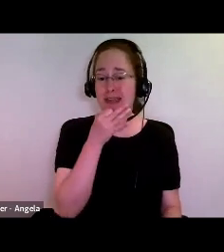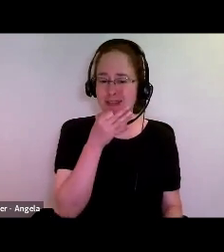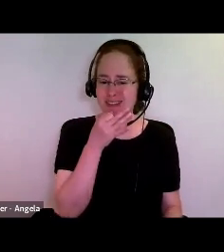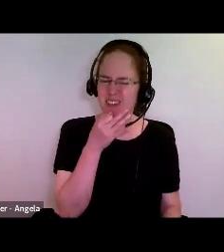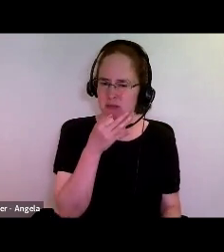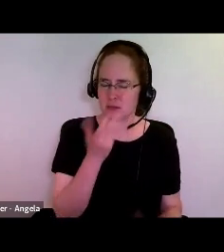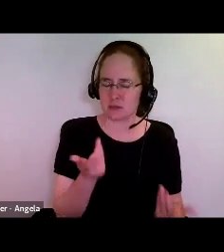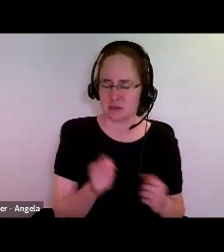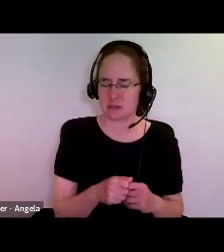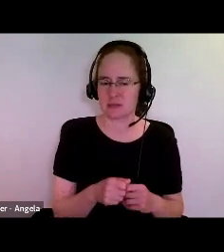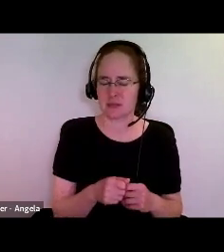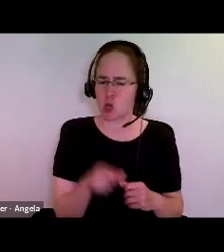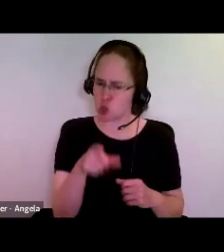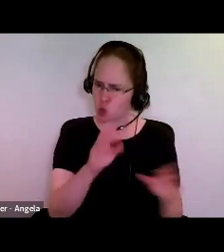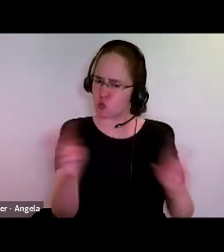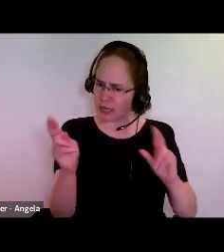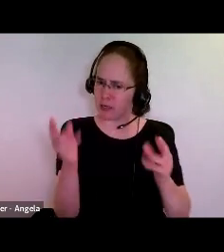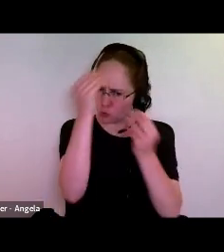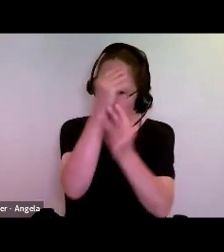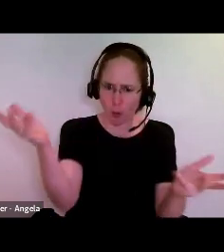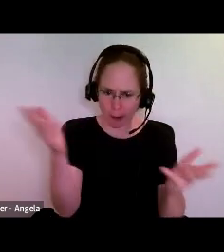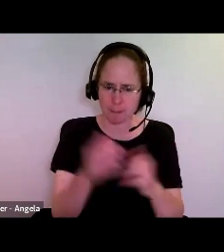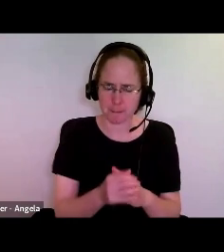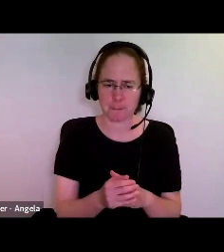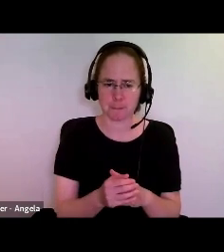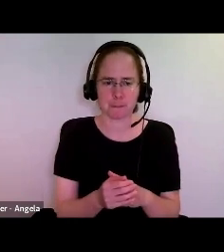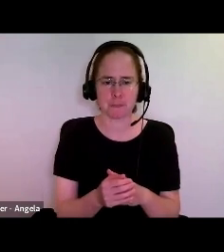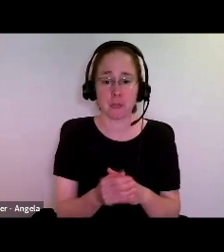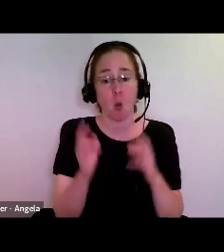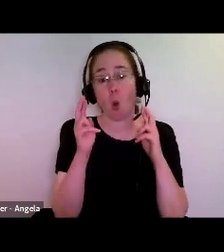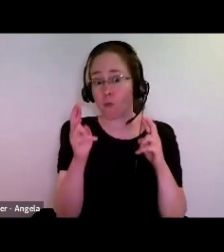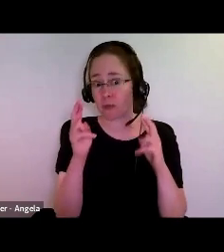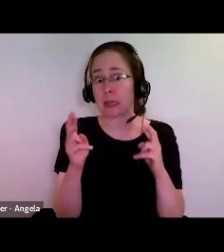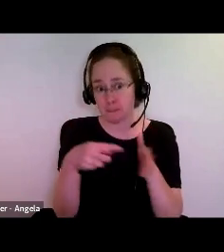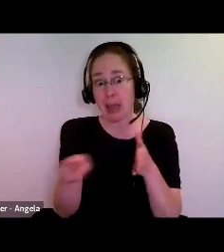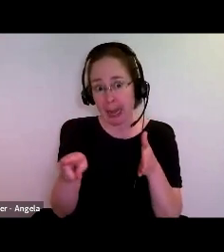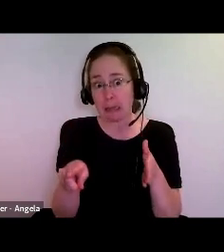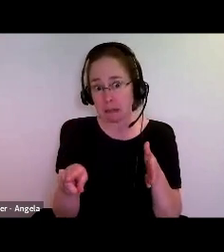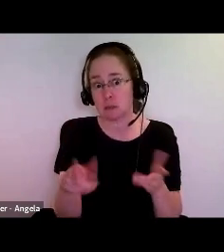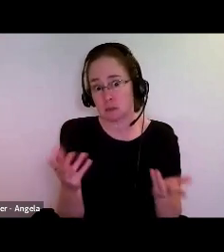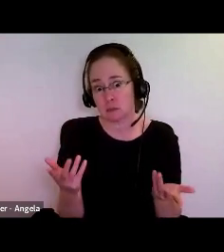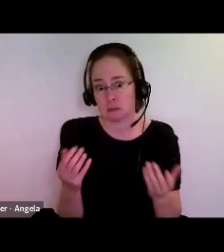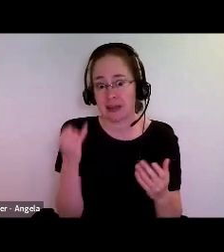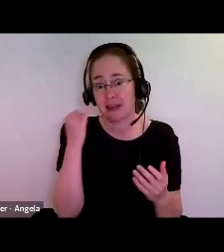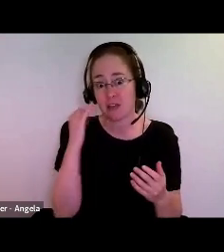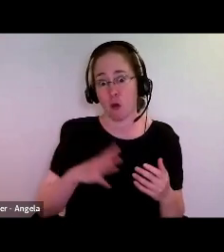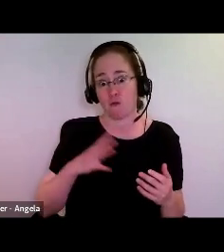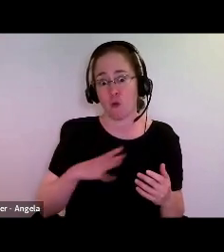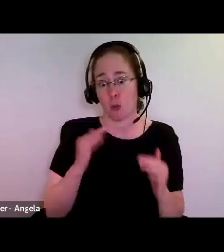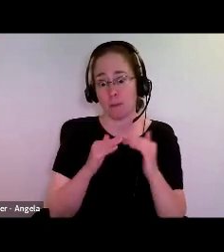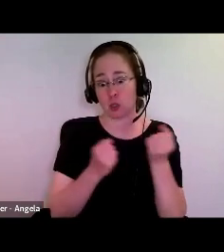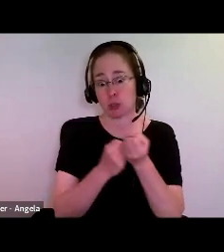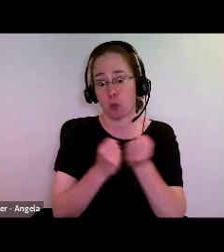here and you are ready to share it, and hopefully to get paid for it if you're in a formal peer